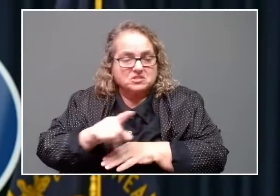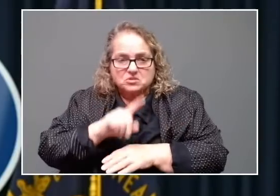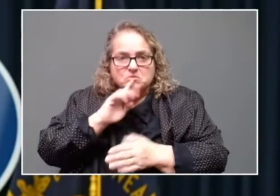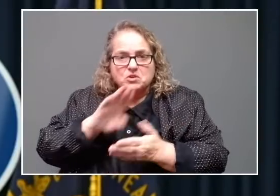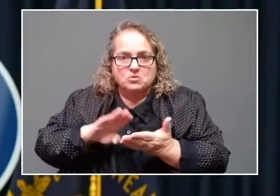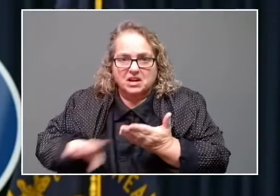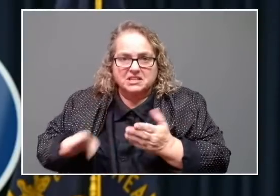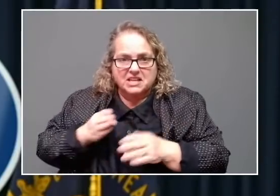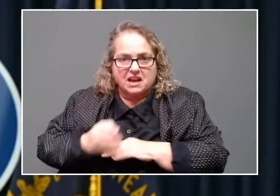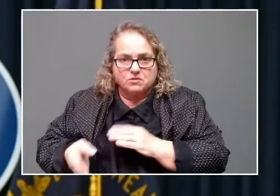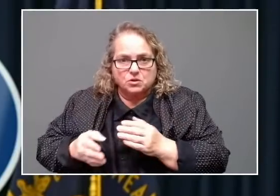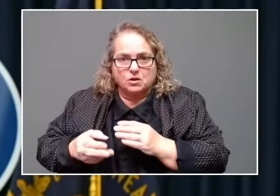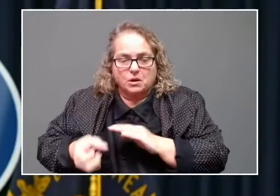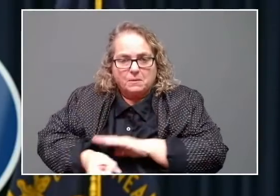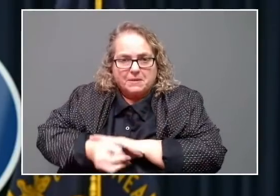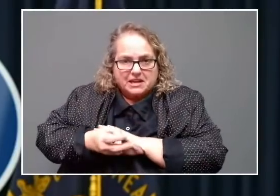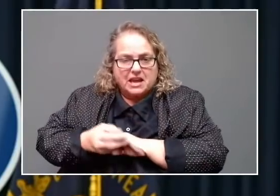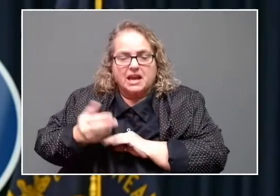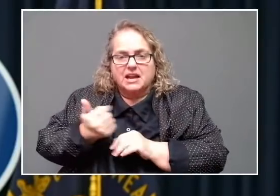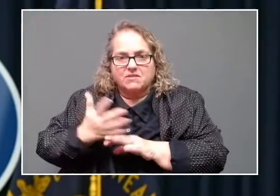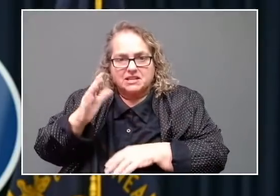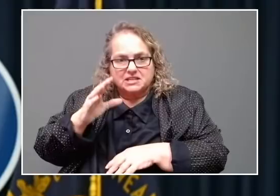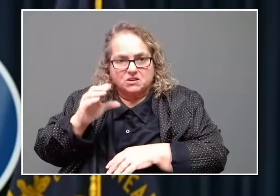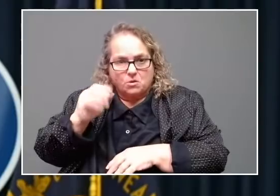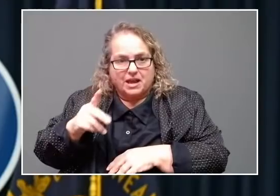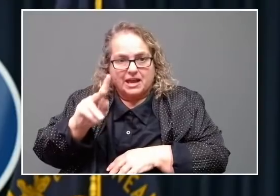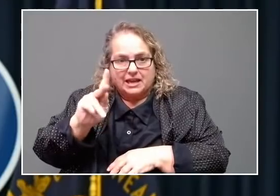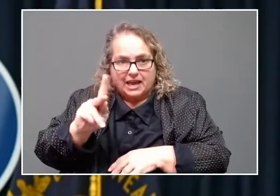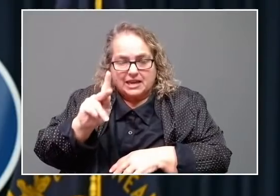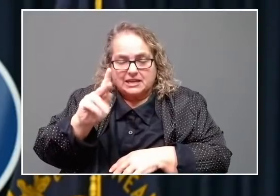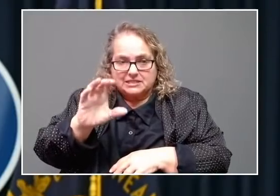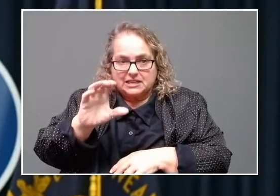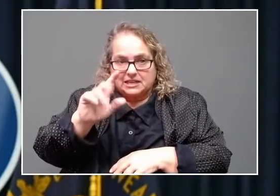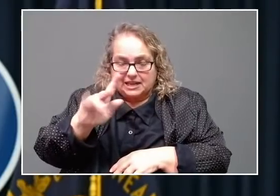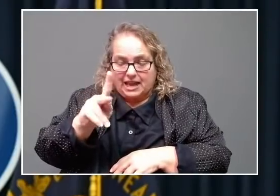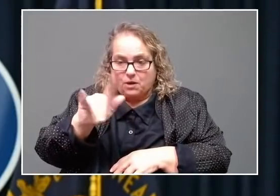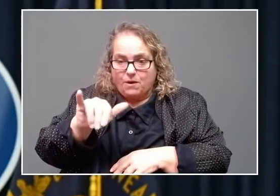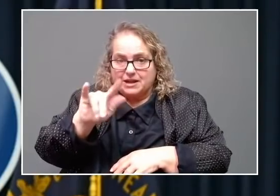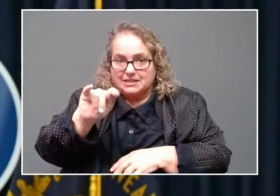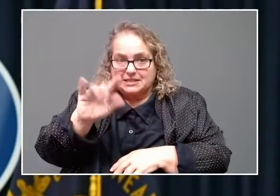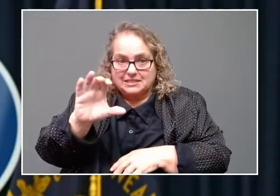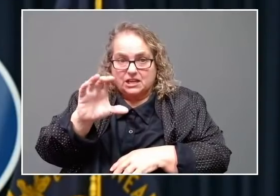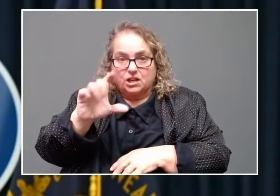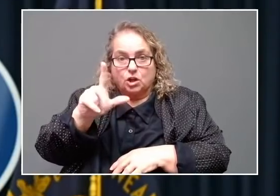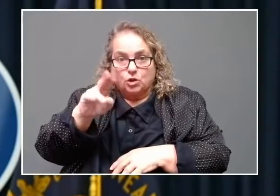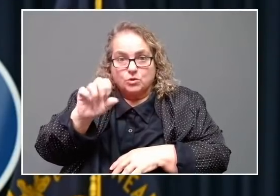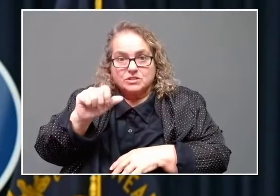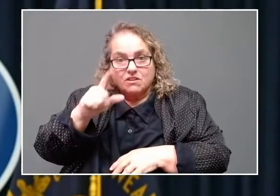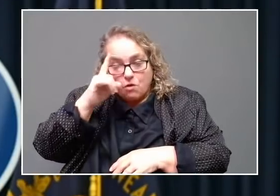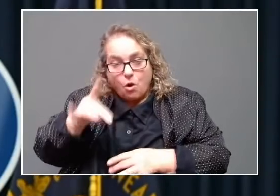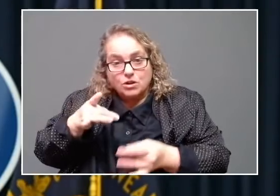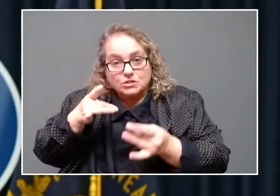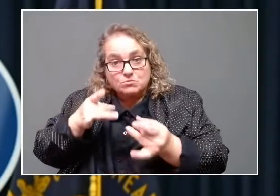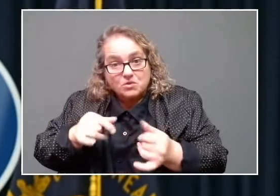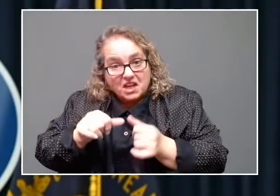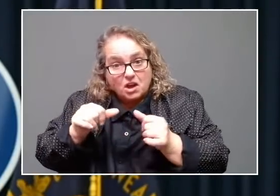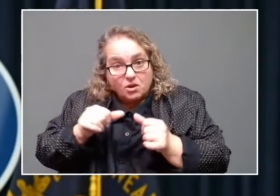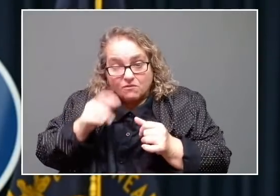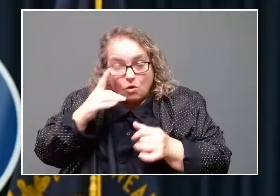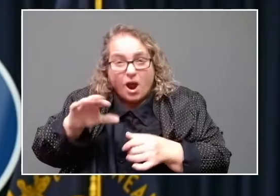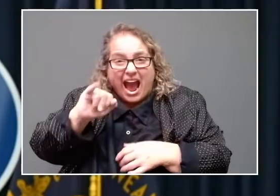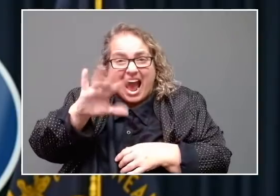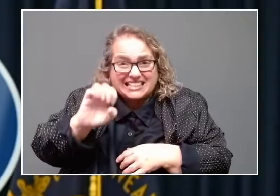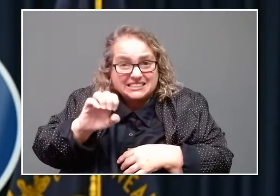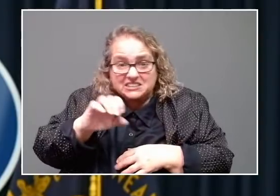midnight. KYTC crews stayed for black ice and slick areas, but most roads are dry. Bowling Green, crews